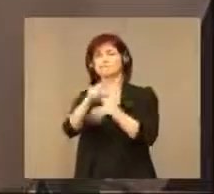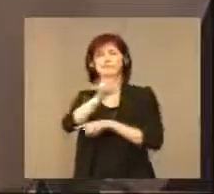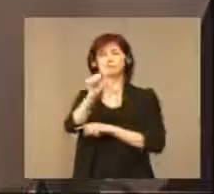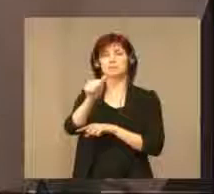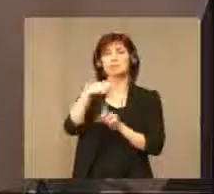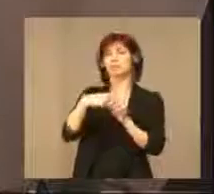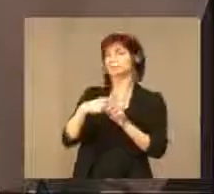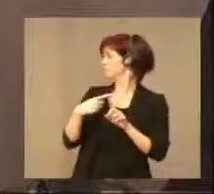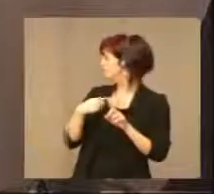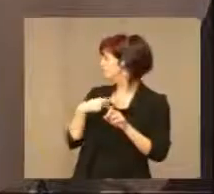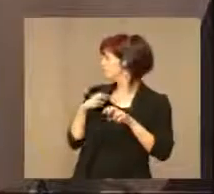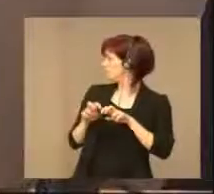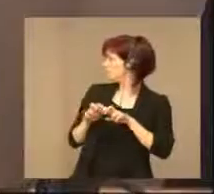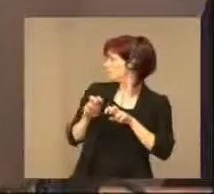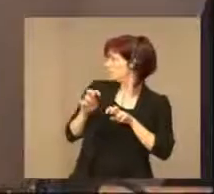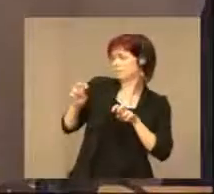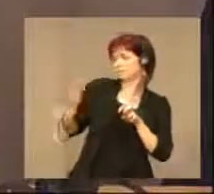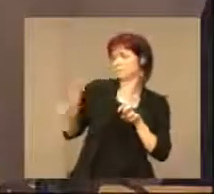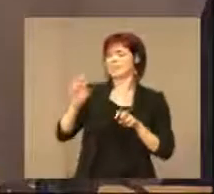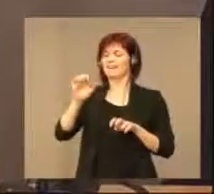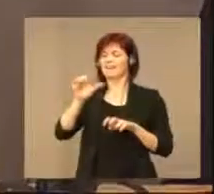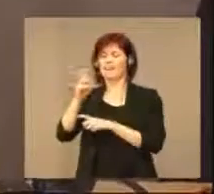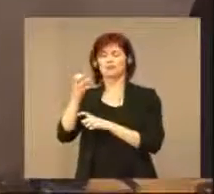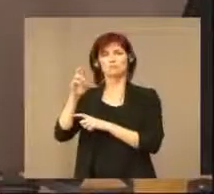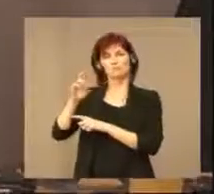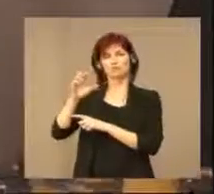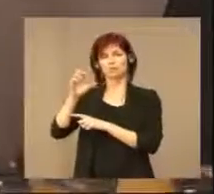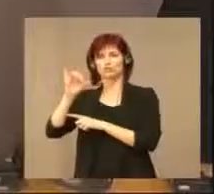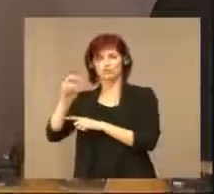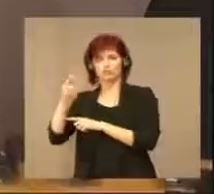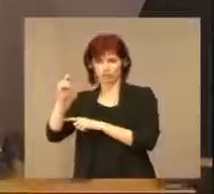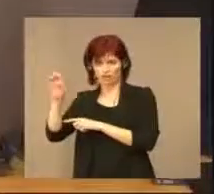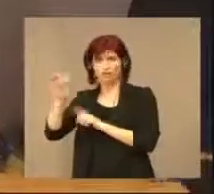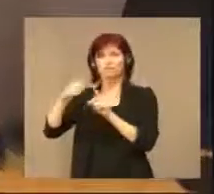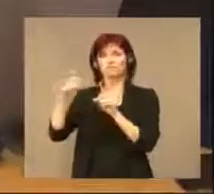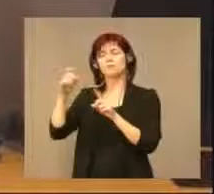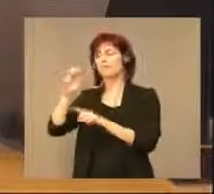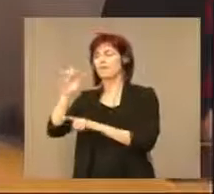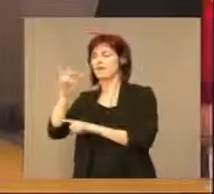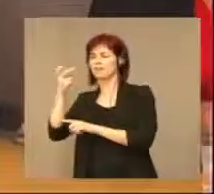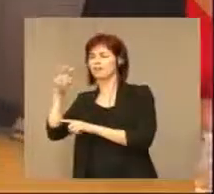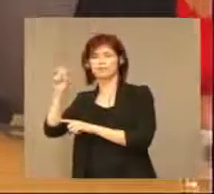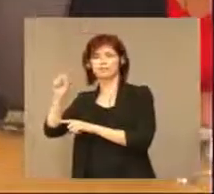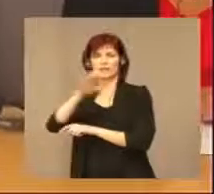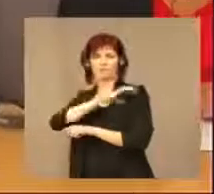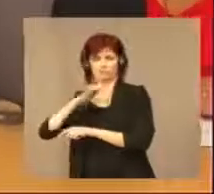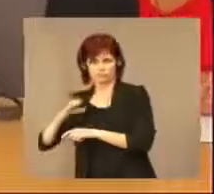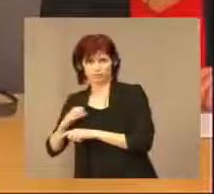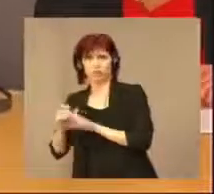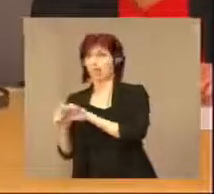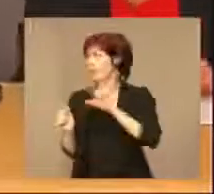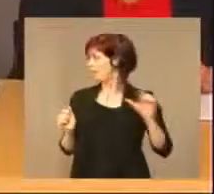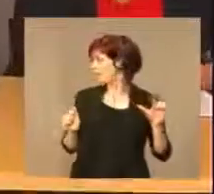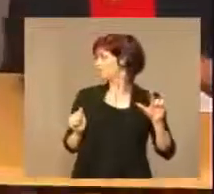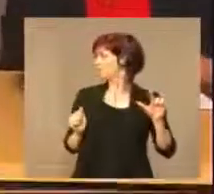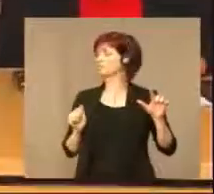me Elder Chief Elmer Cushane with the AFN Elders Council. And on my left, I have Chief Candace Paul